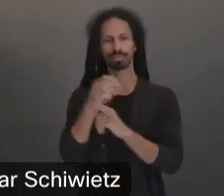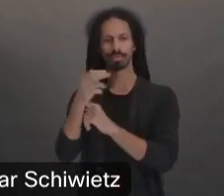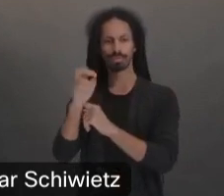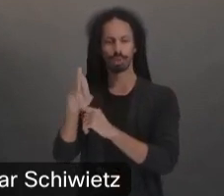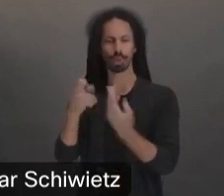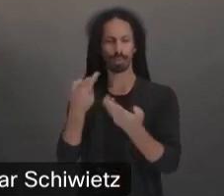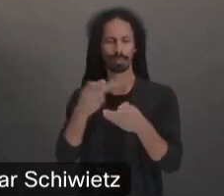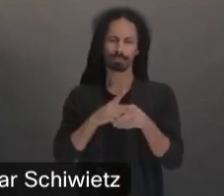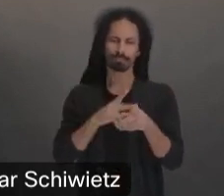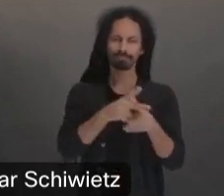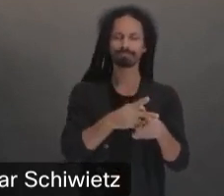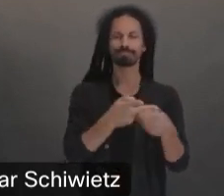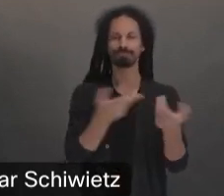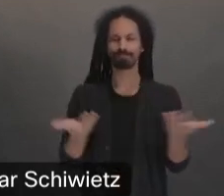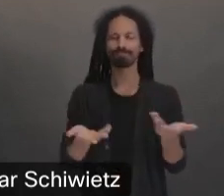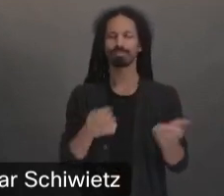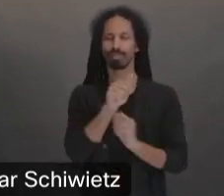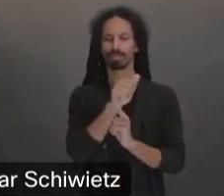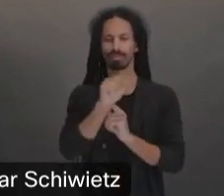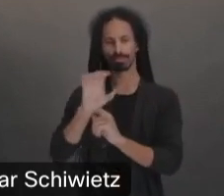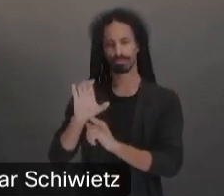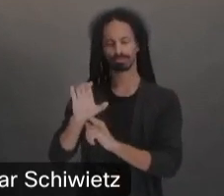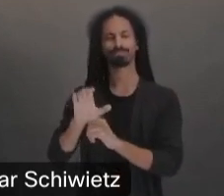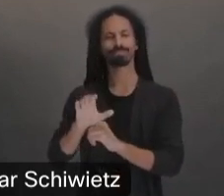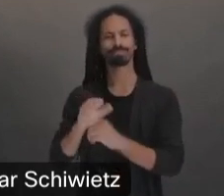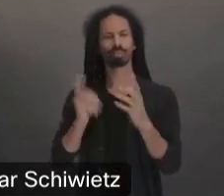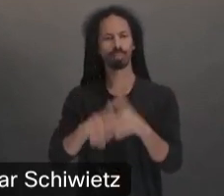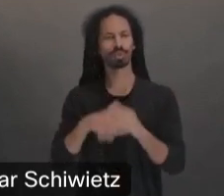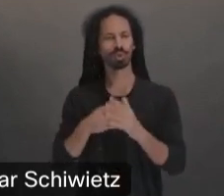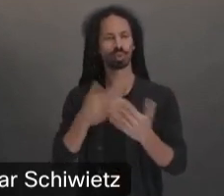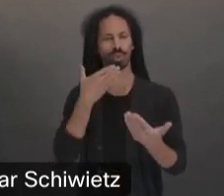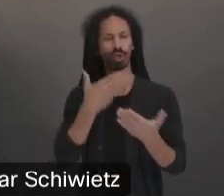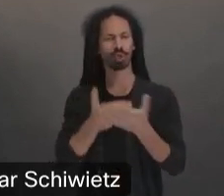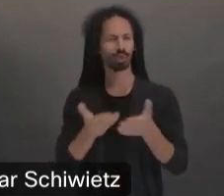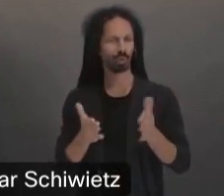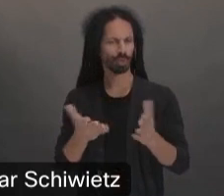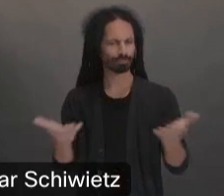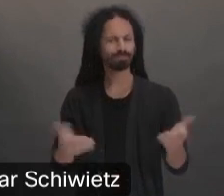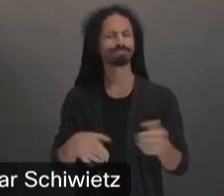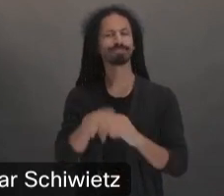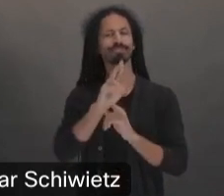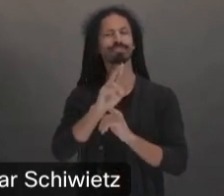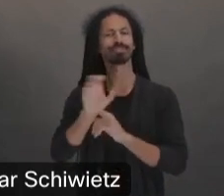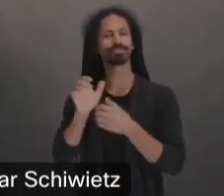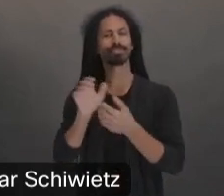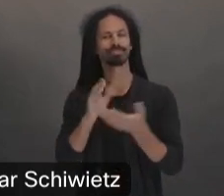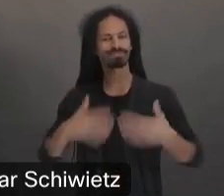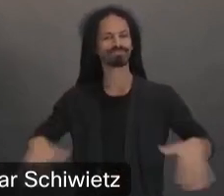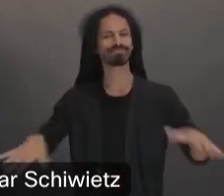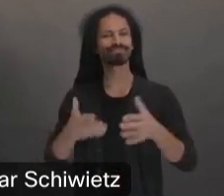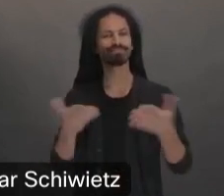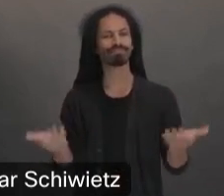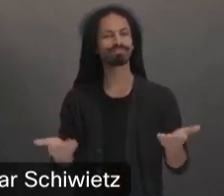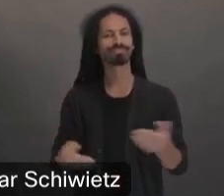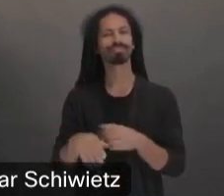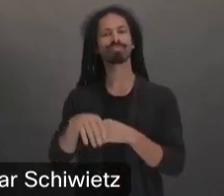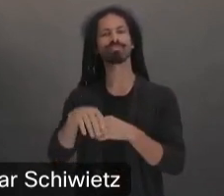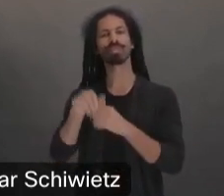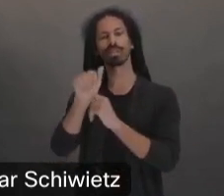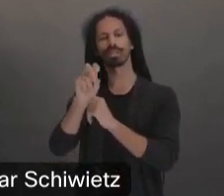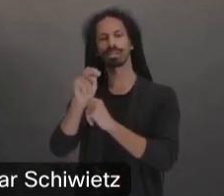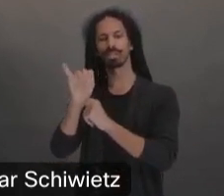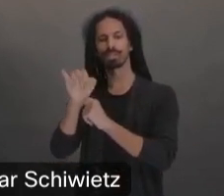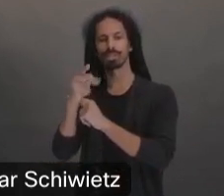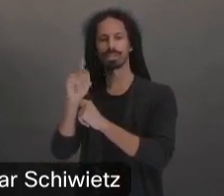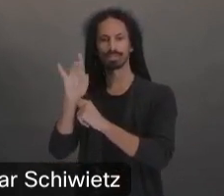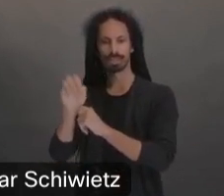center. Let's start off in a good way. RRC Polytech campuses are located in the lands of